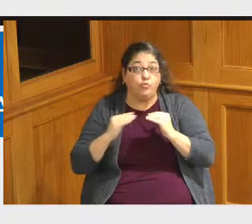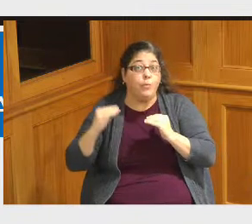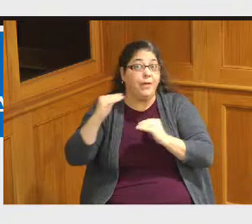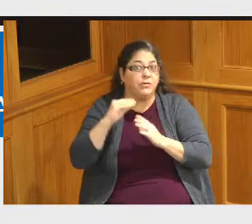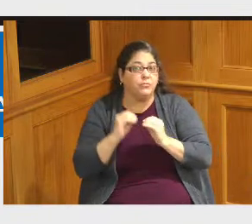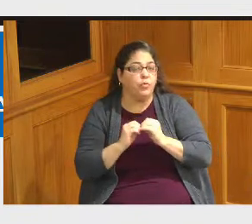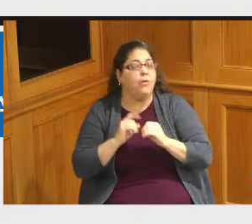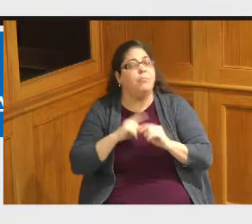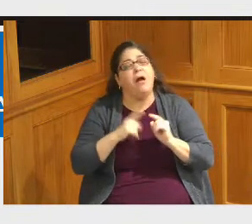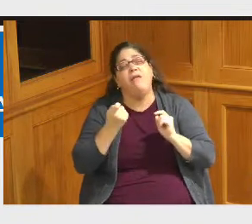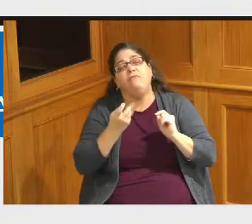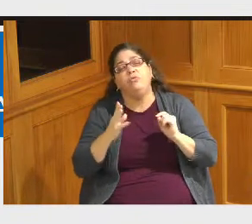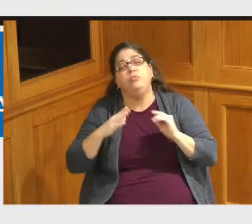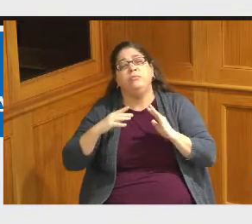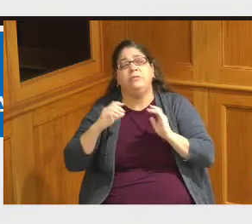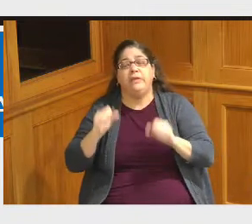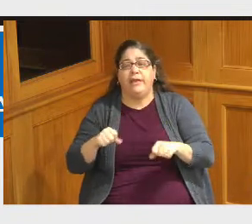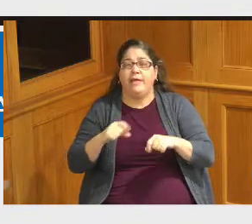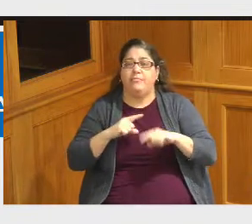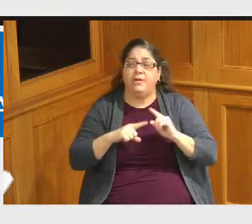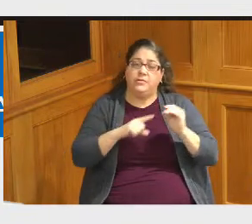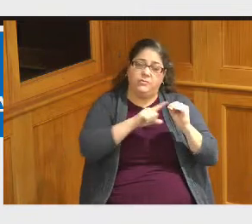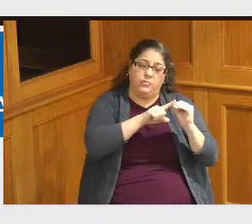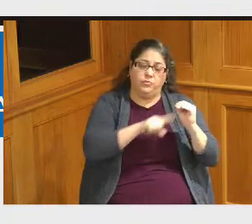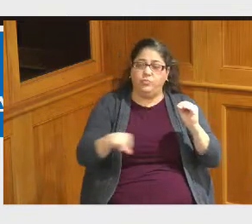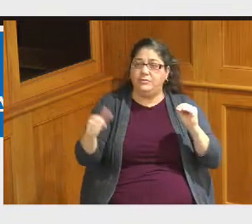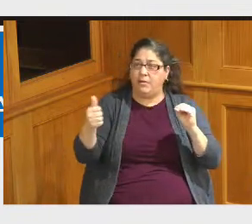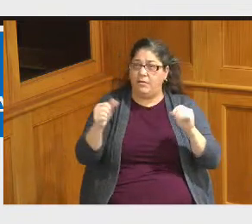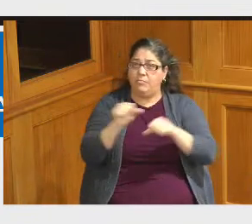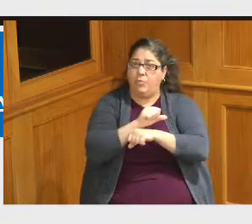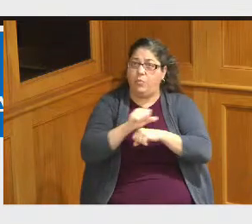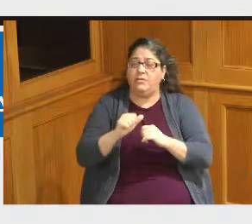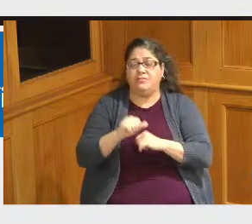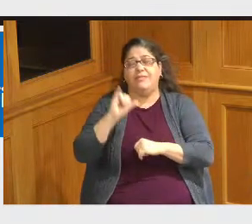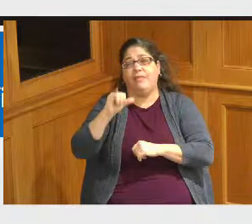And that's really what our focus is.